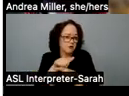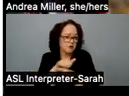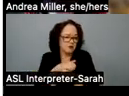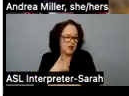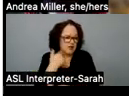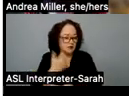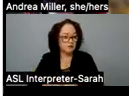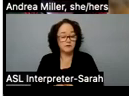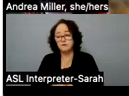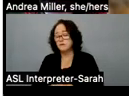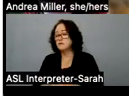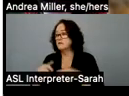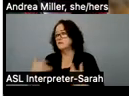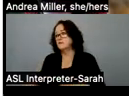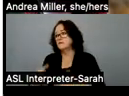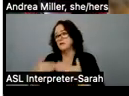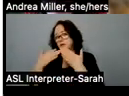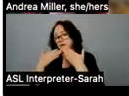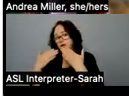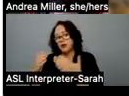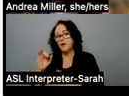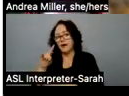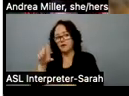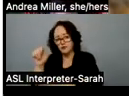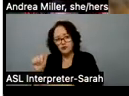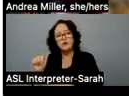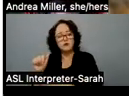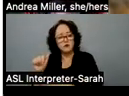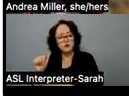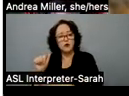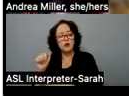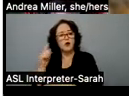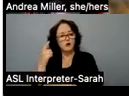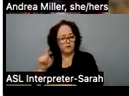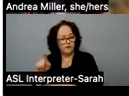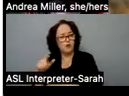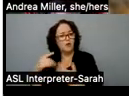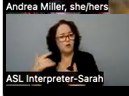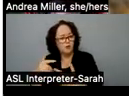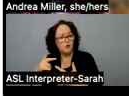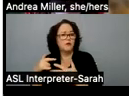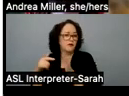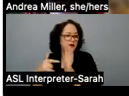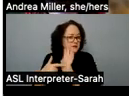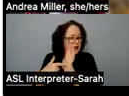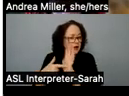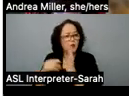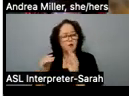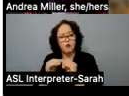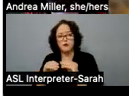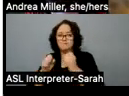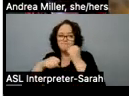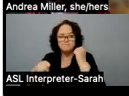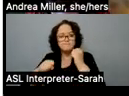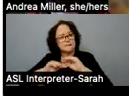thank you so much for that extended example, which is what I hope it really helped,